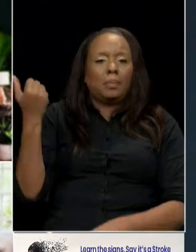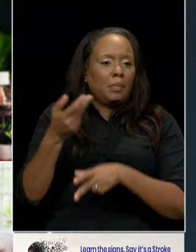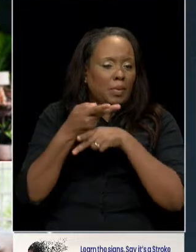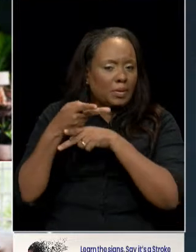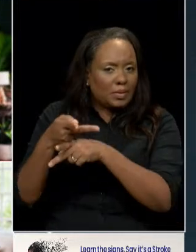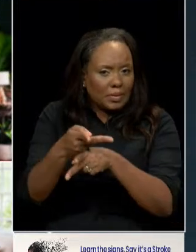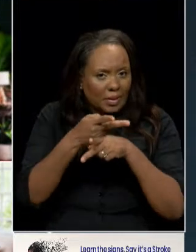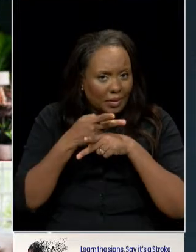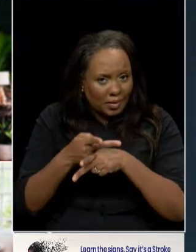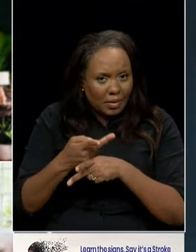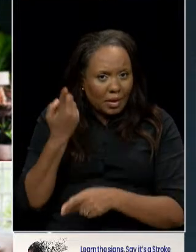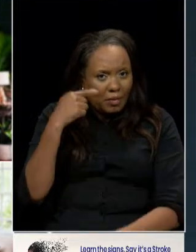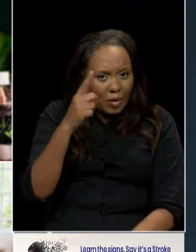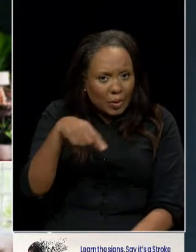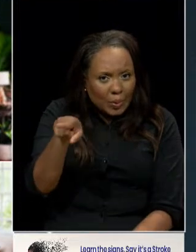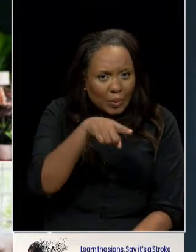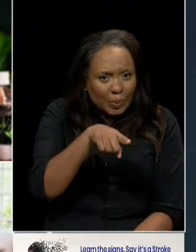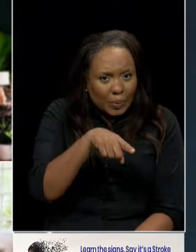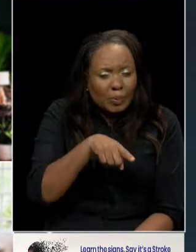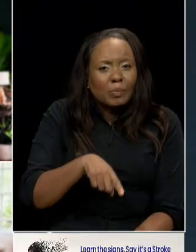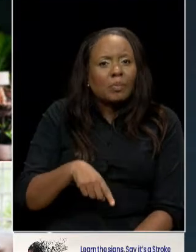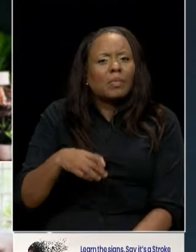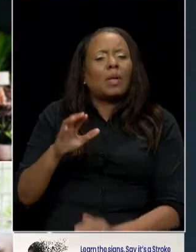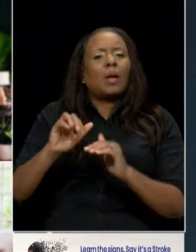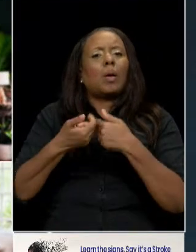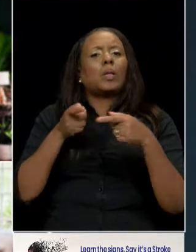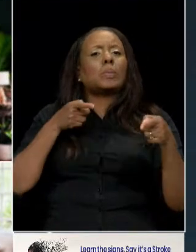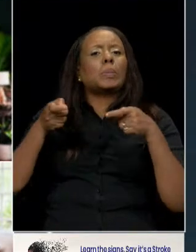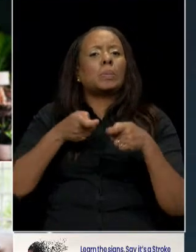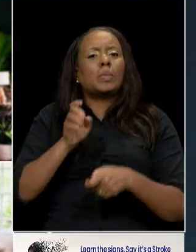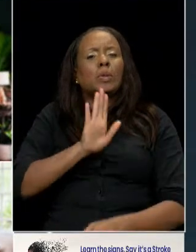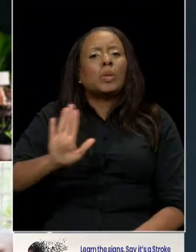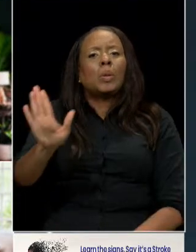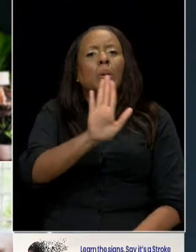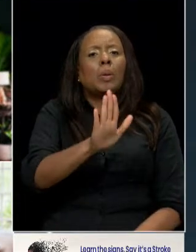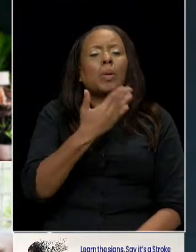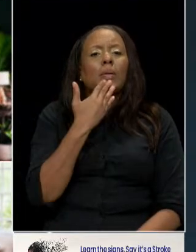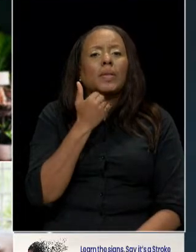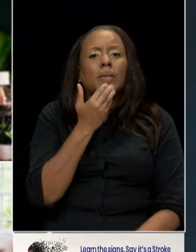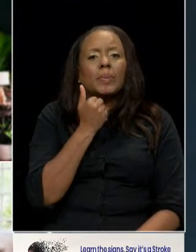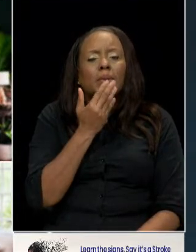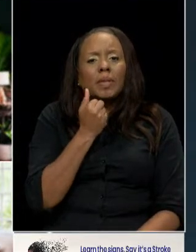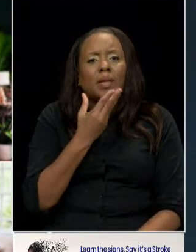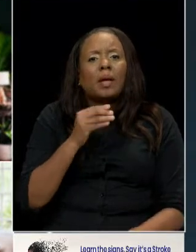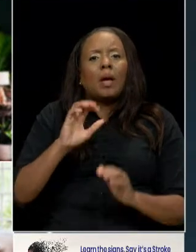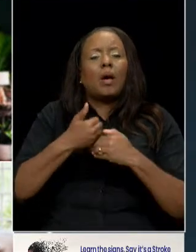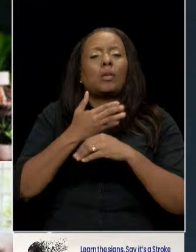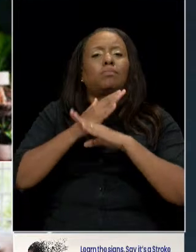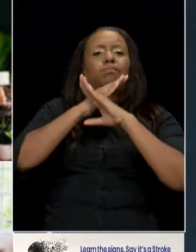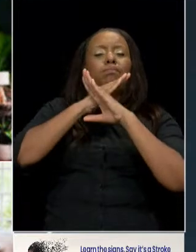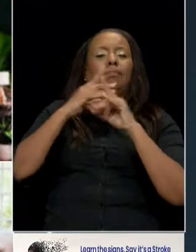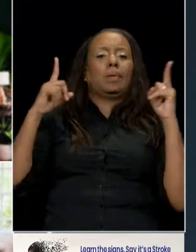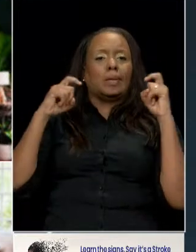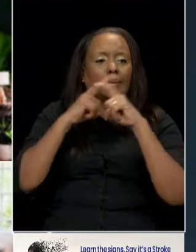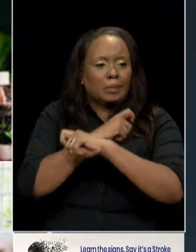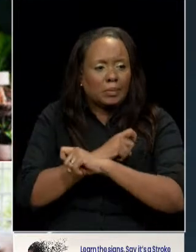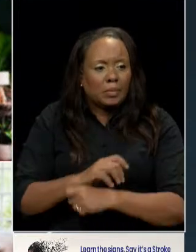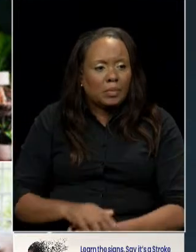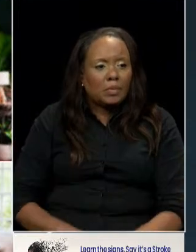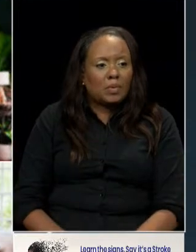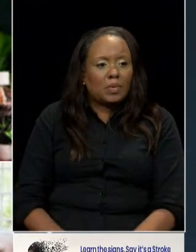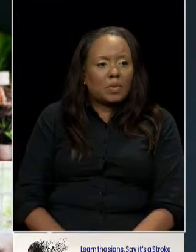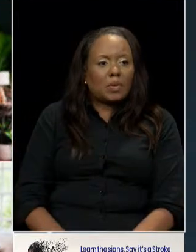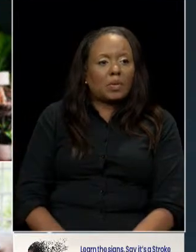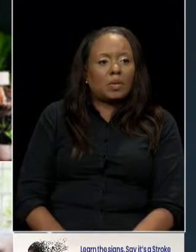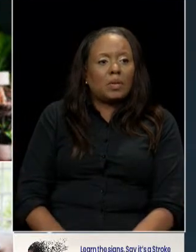that they're entitled to in terms of the management of their diabetes and preventing complications. Okay, let's